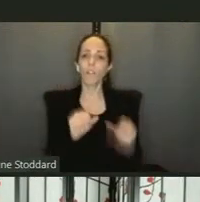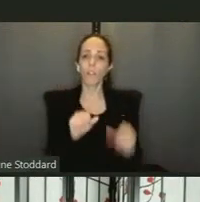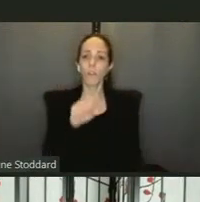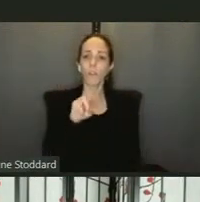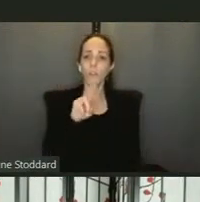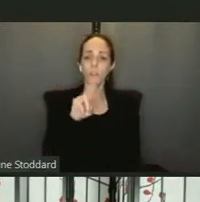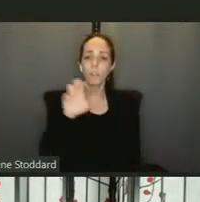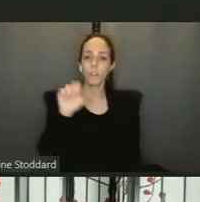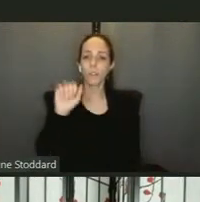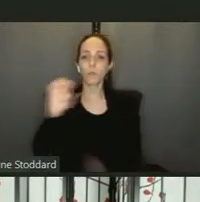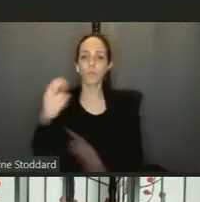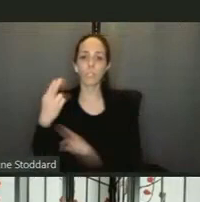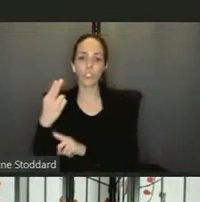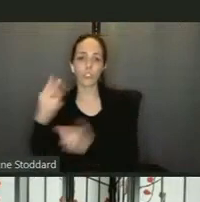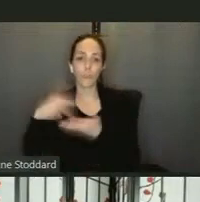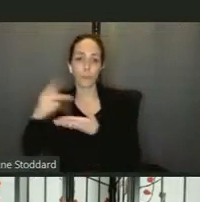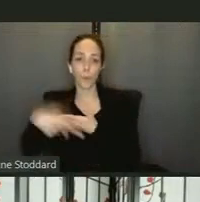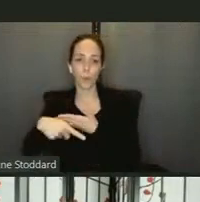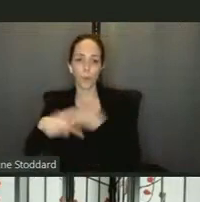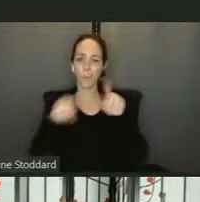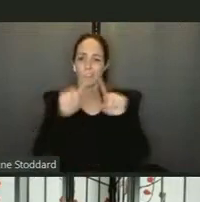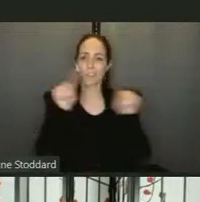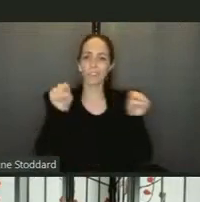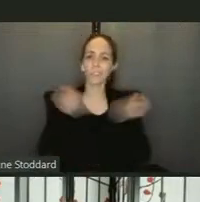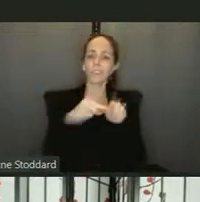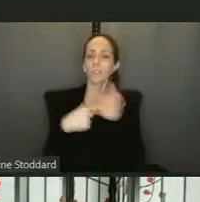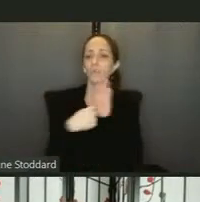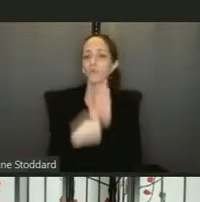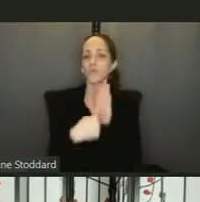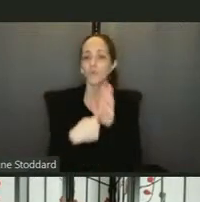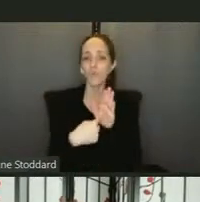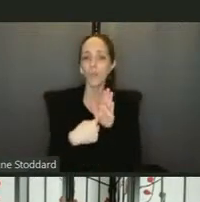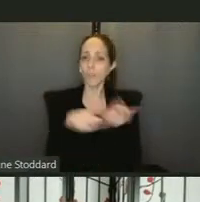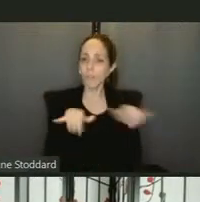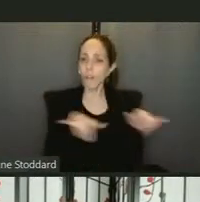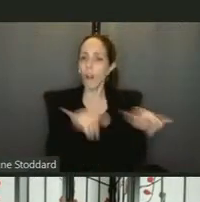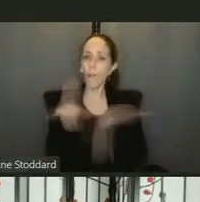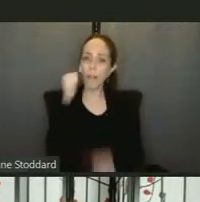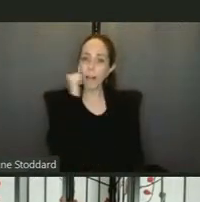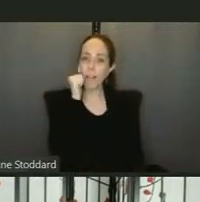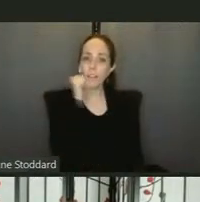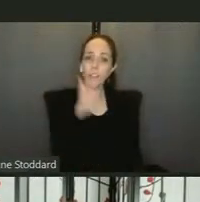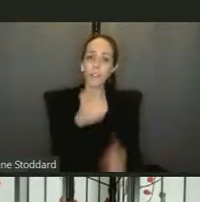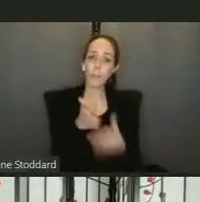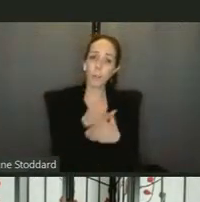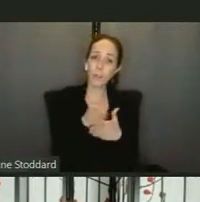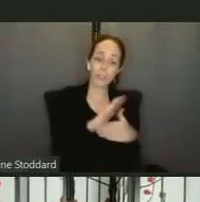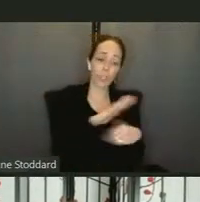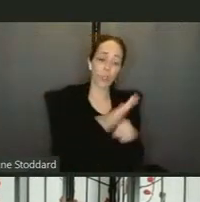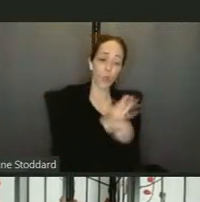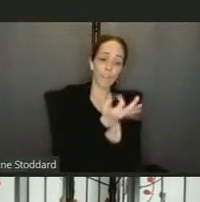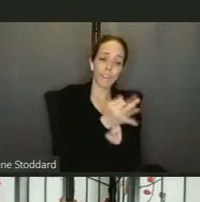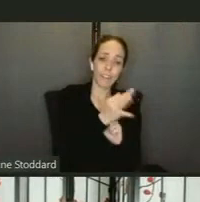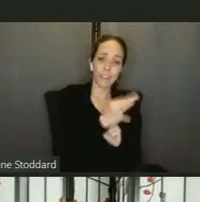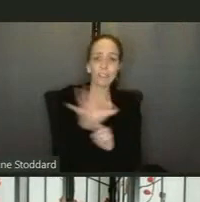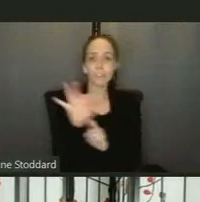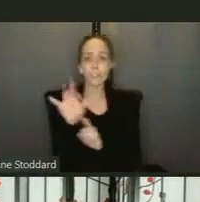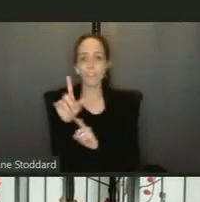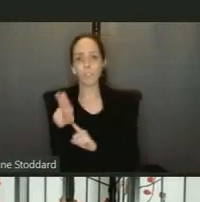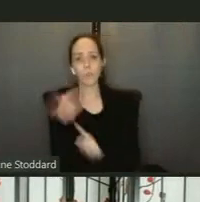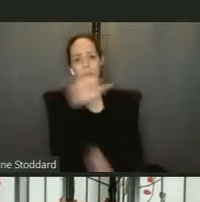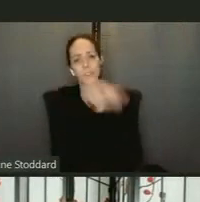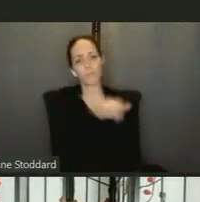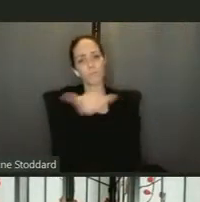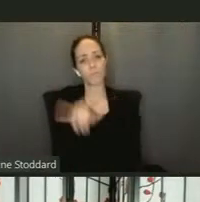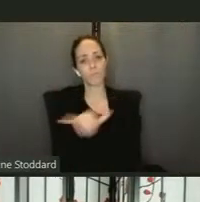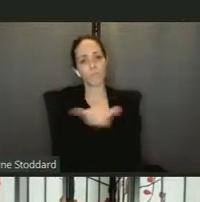as you can see from the slide, it's really just to show the commonality between COVID-19 as well as flu. And as